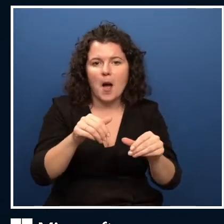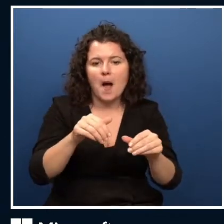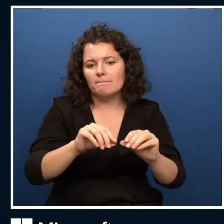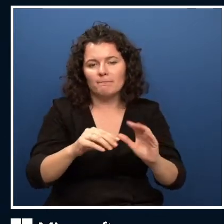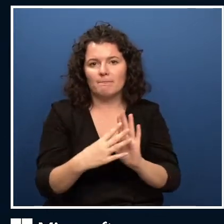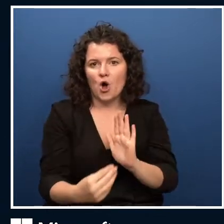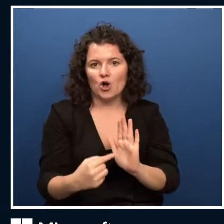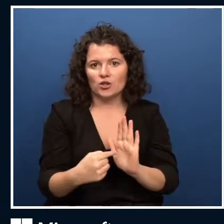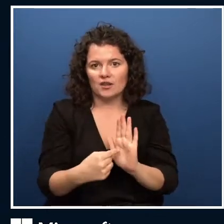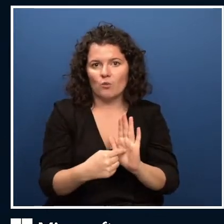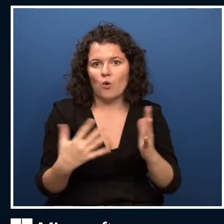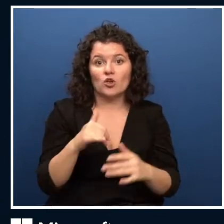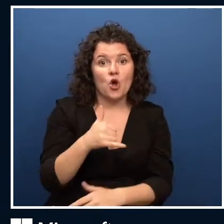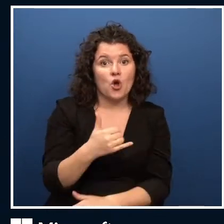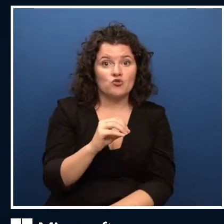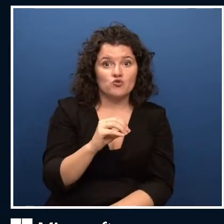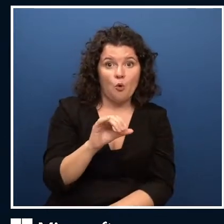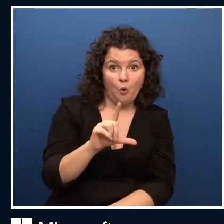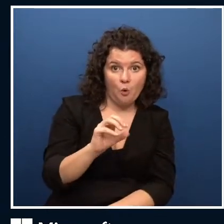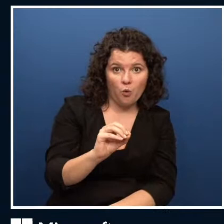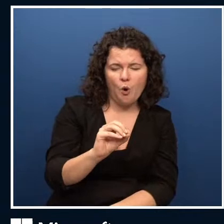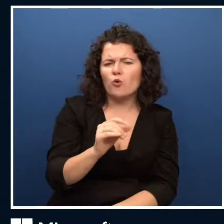YOLO,